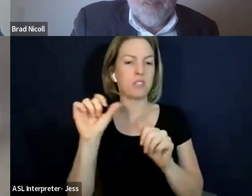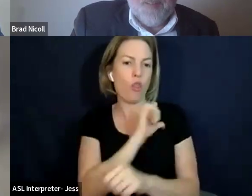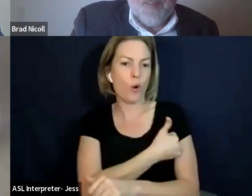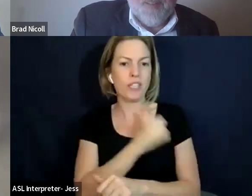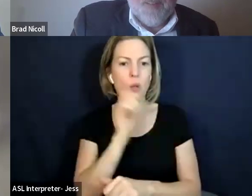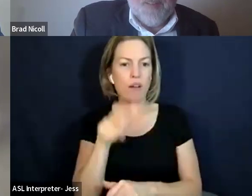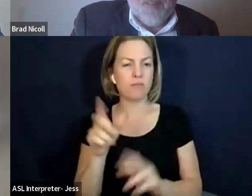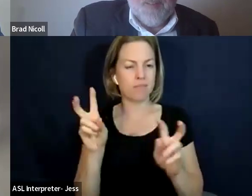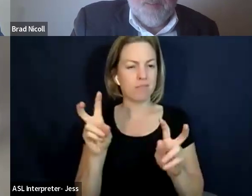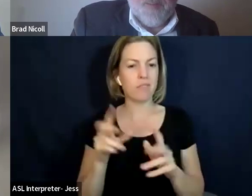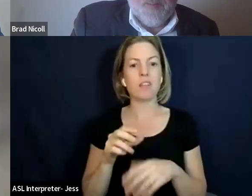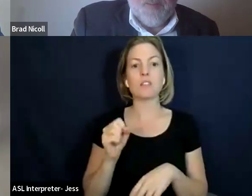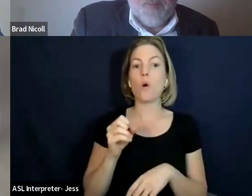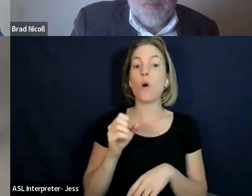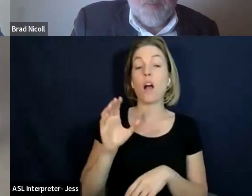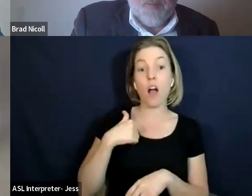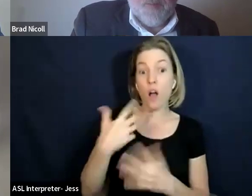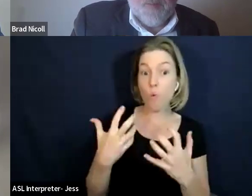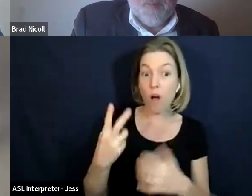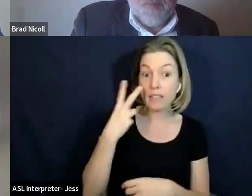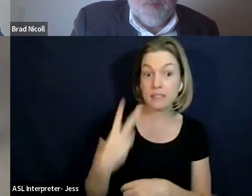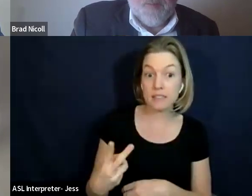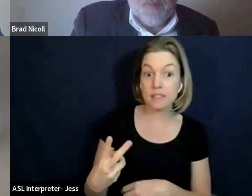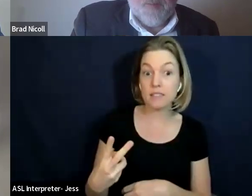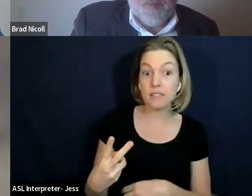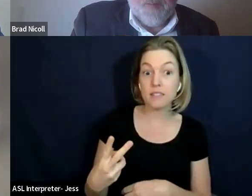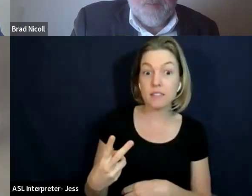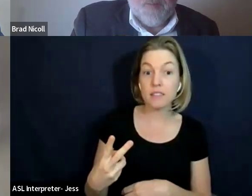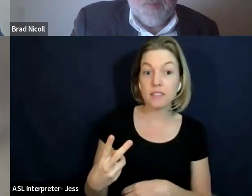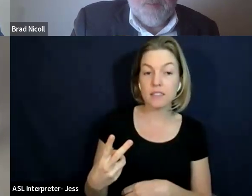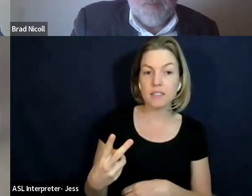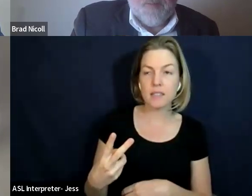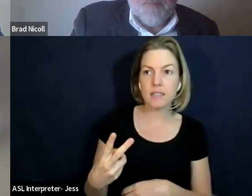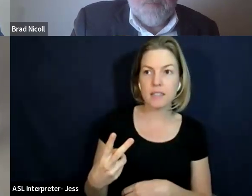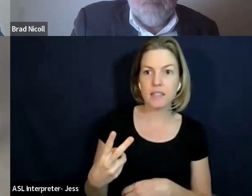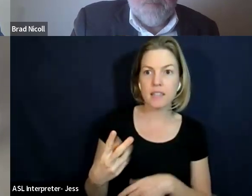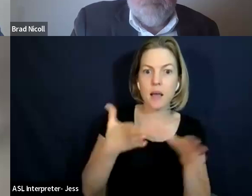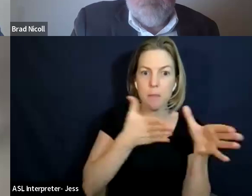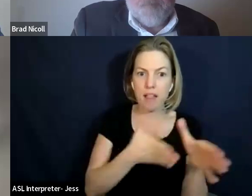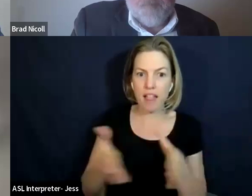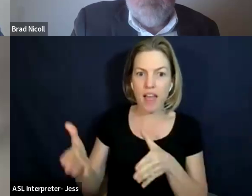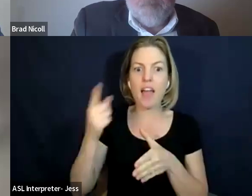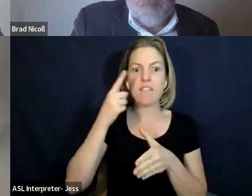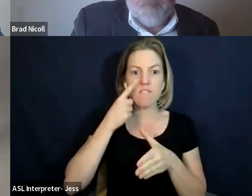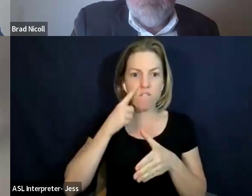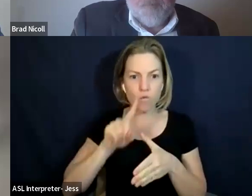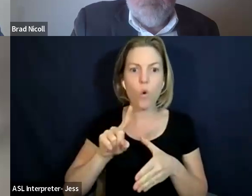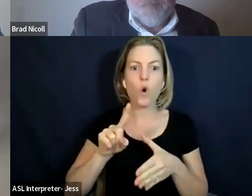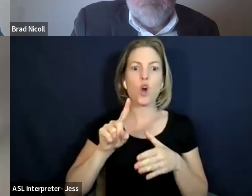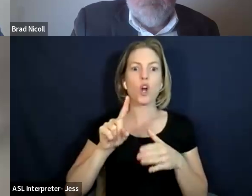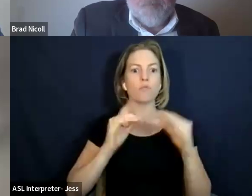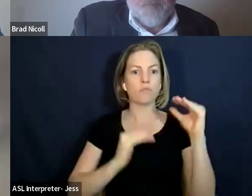I would like to see is a plan for mitigating the